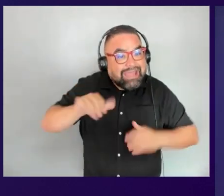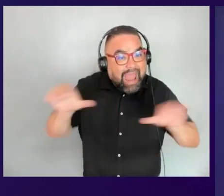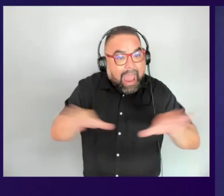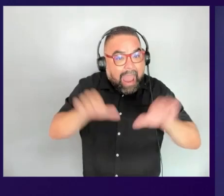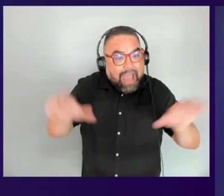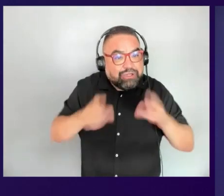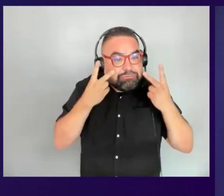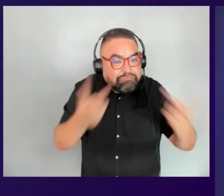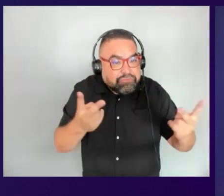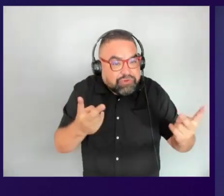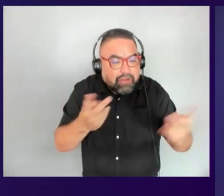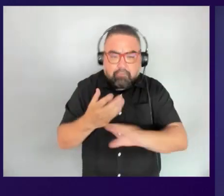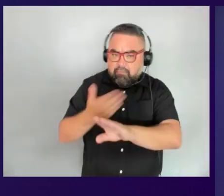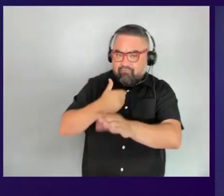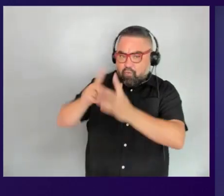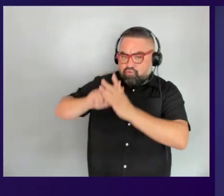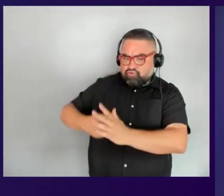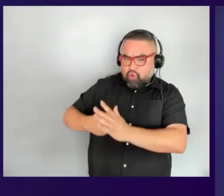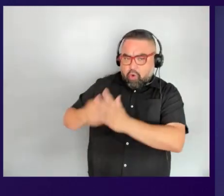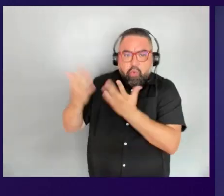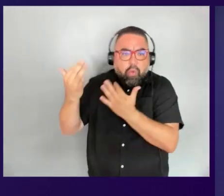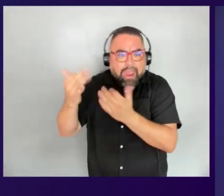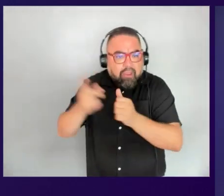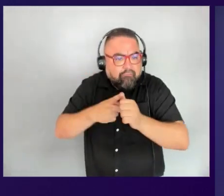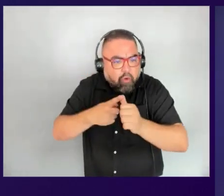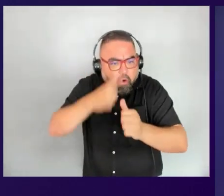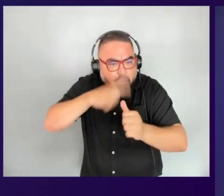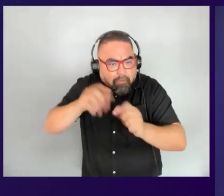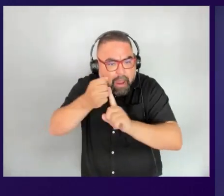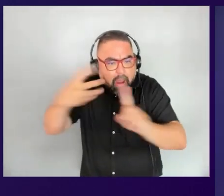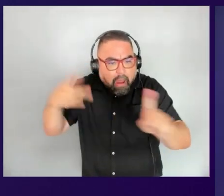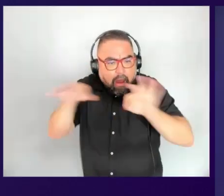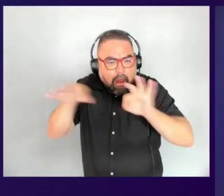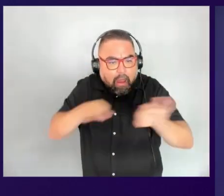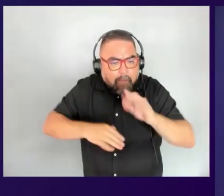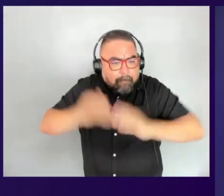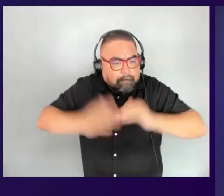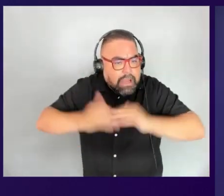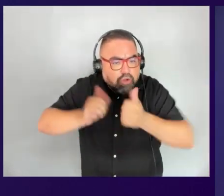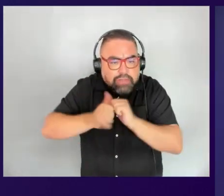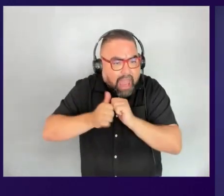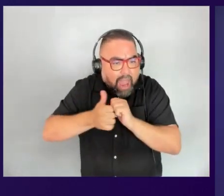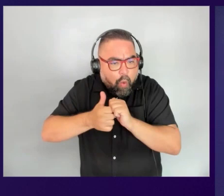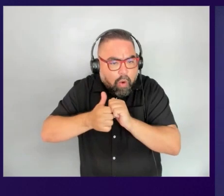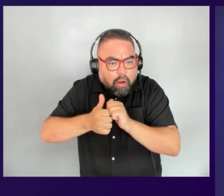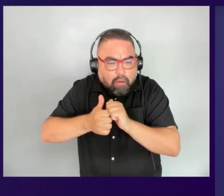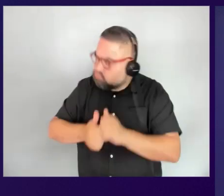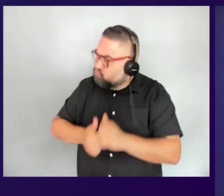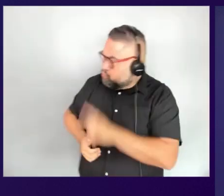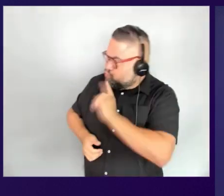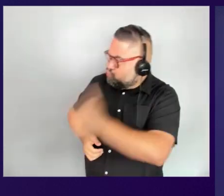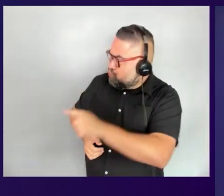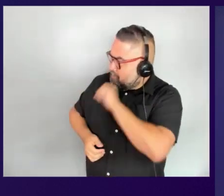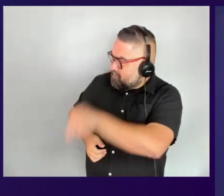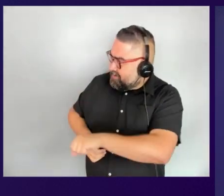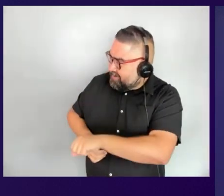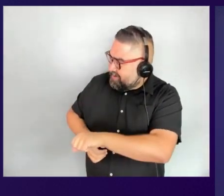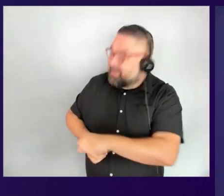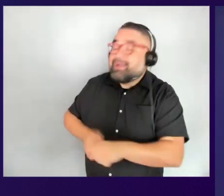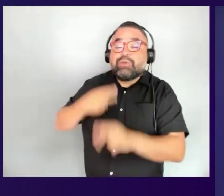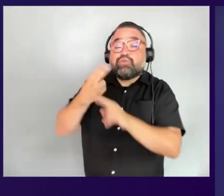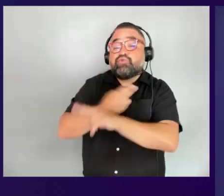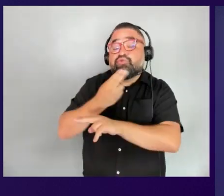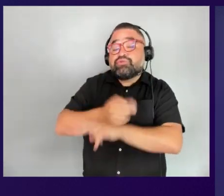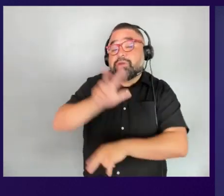that, can you share a little bit more about how it's built? Yep, would love to. We have built Mountpoint using three